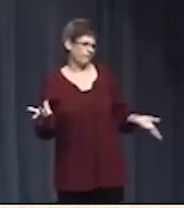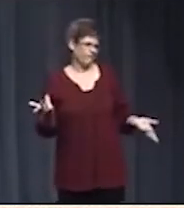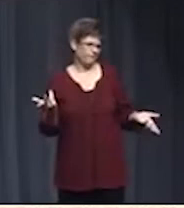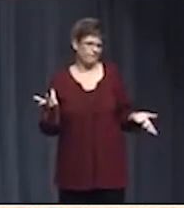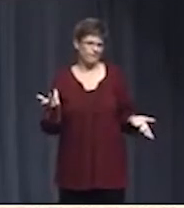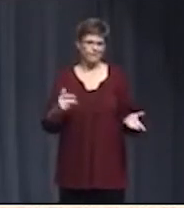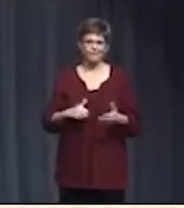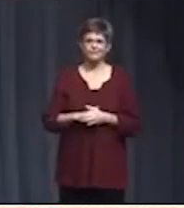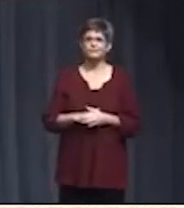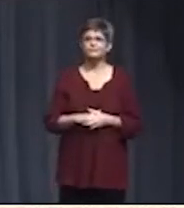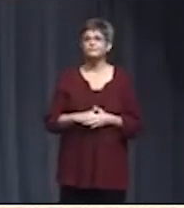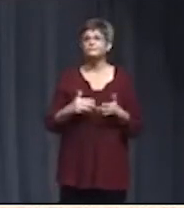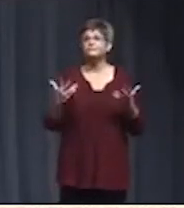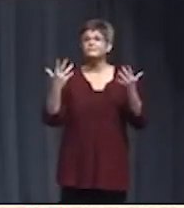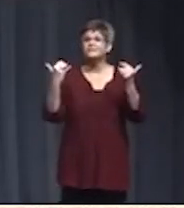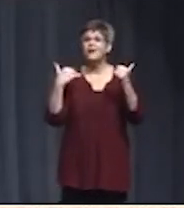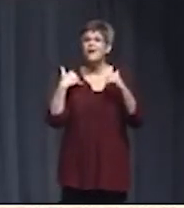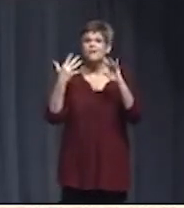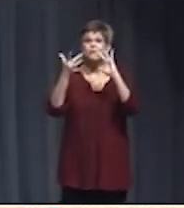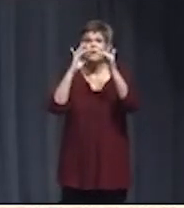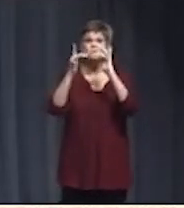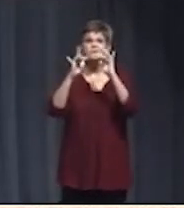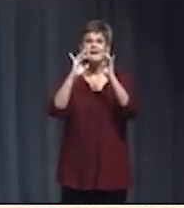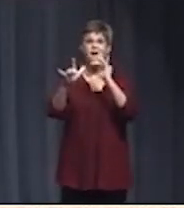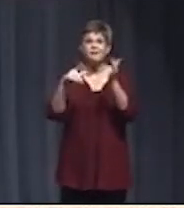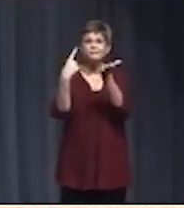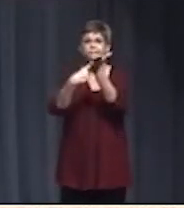There are even websites that talk about this.